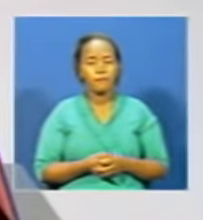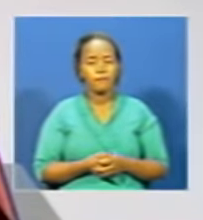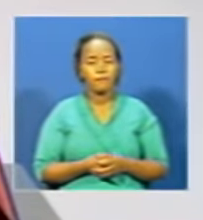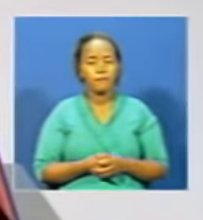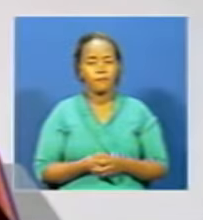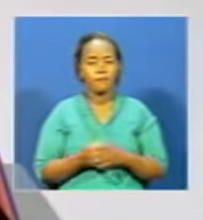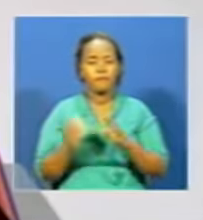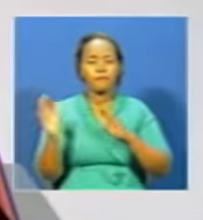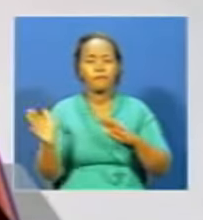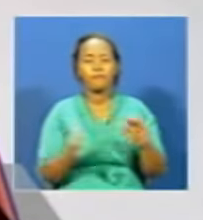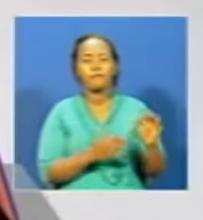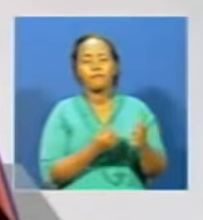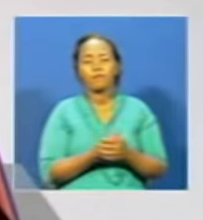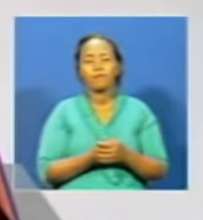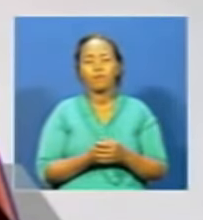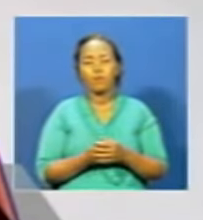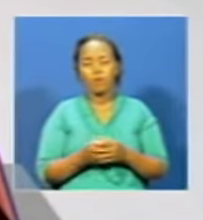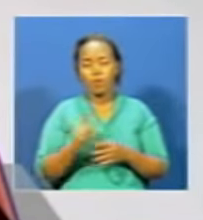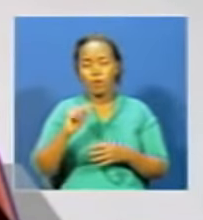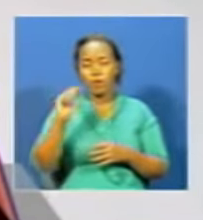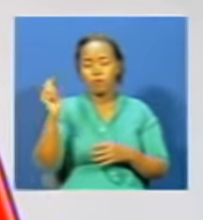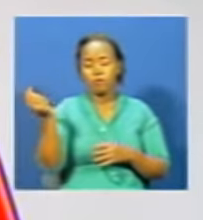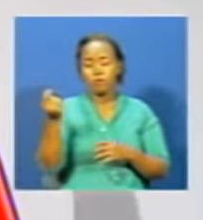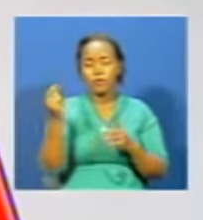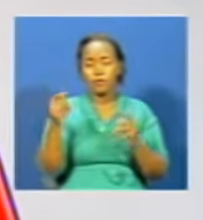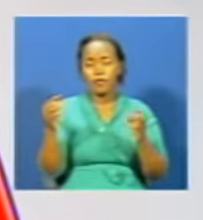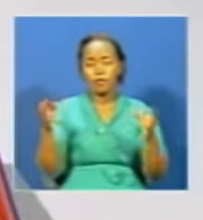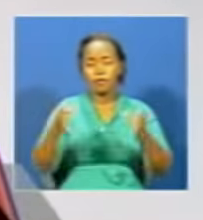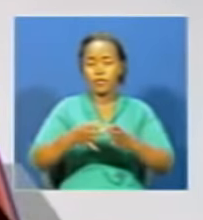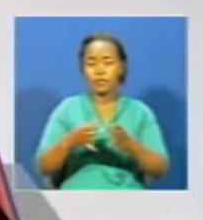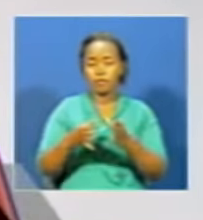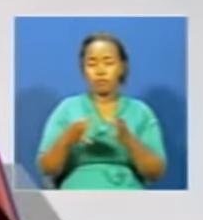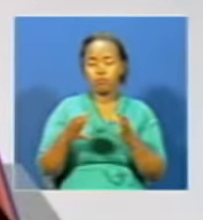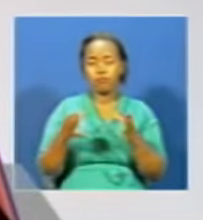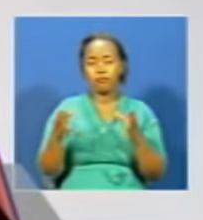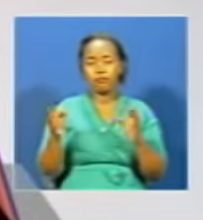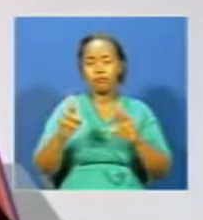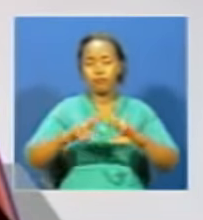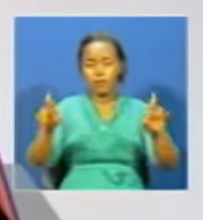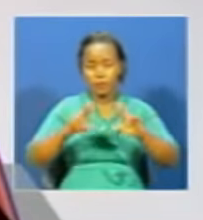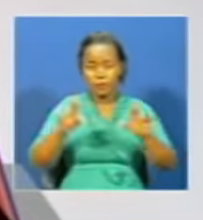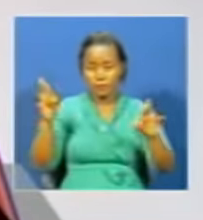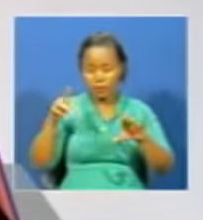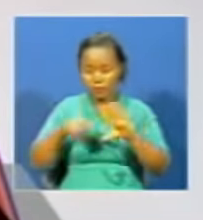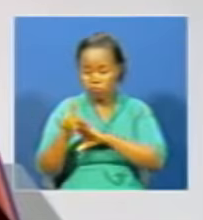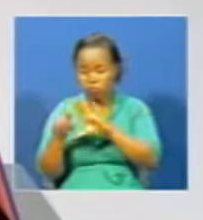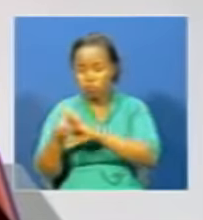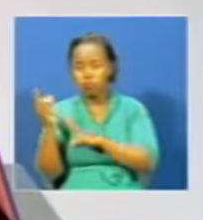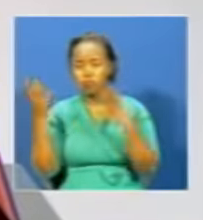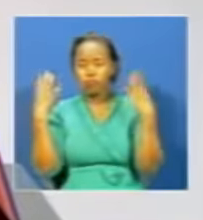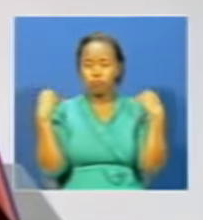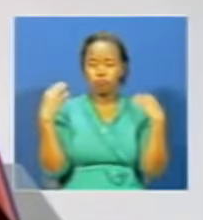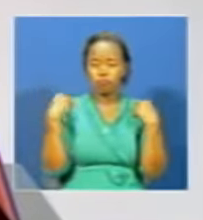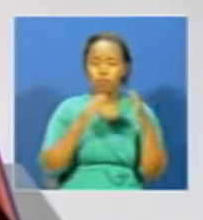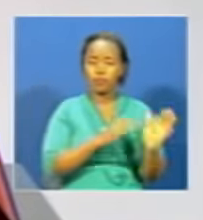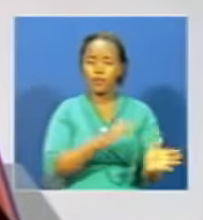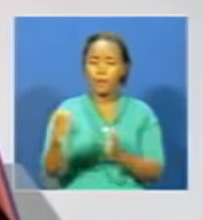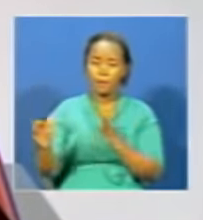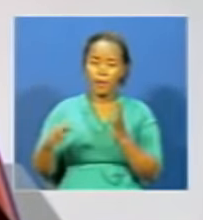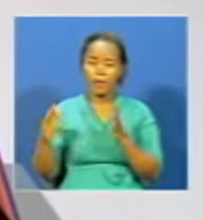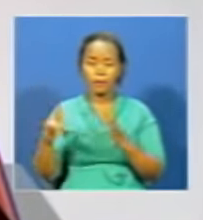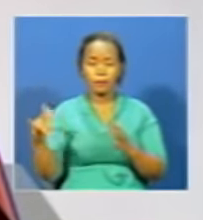Meanwhile, Team Kenya to the Tokyo 2020 Olympics started checking into the final Olympics pre-departure bubble camp at